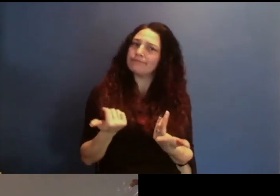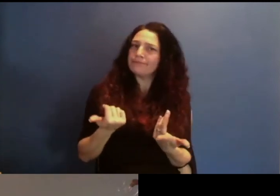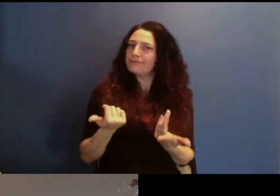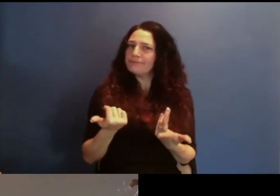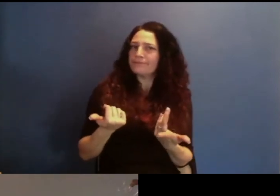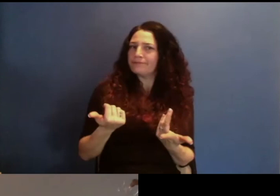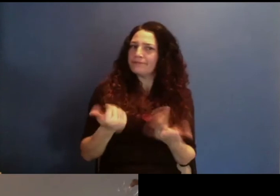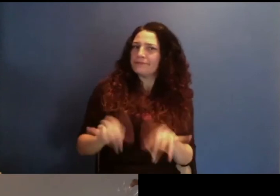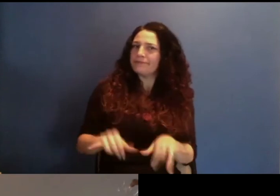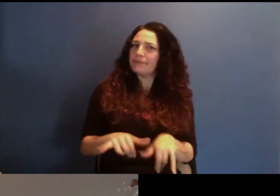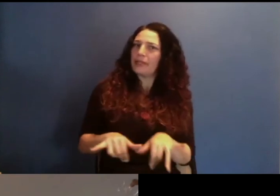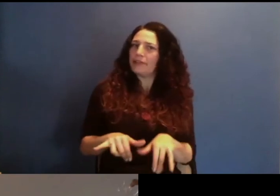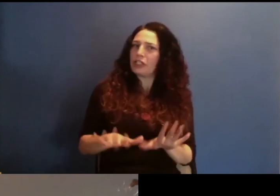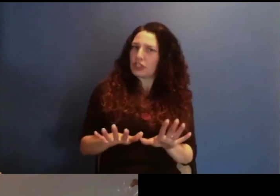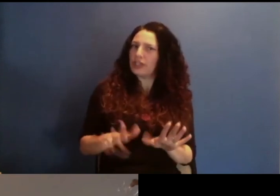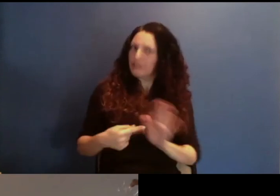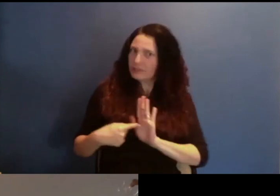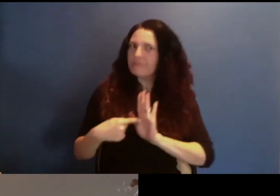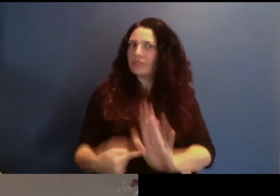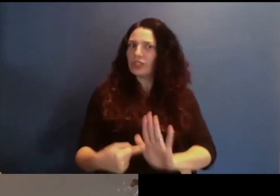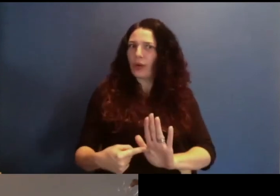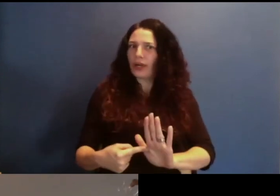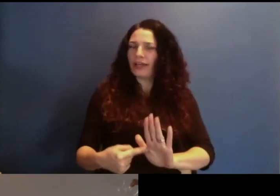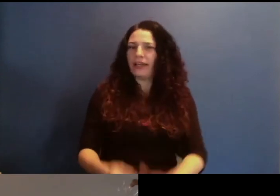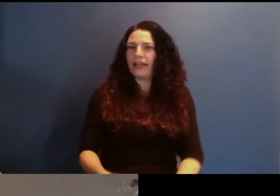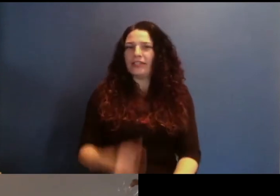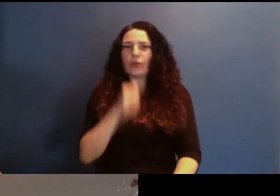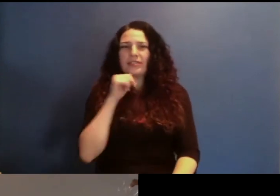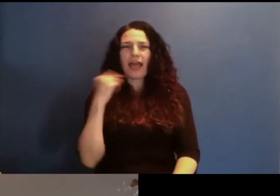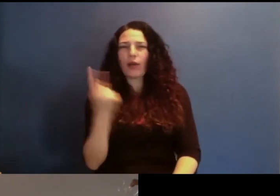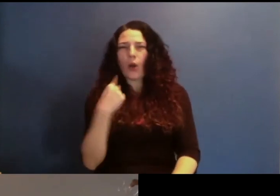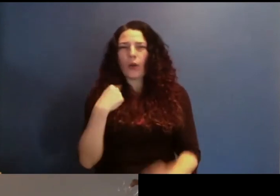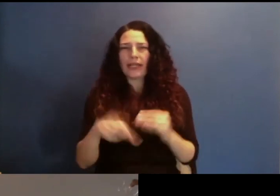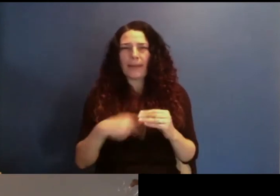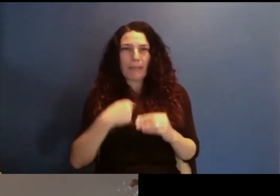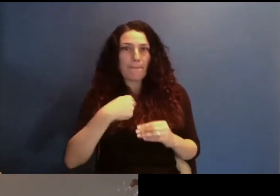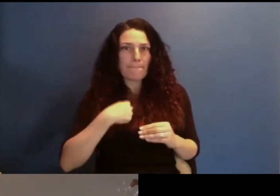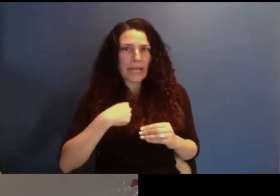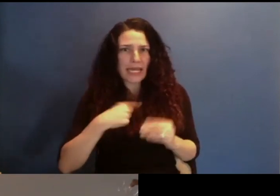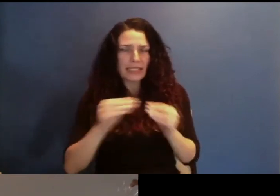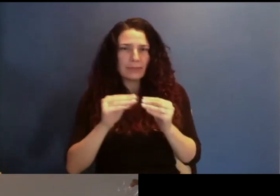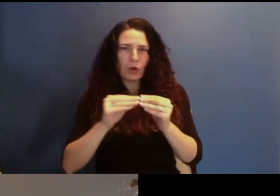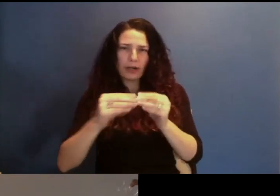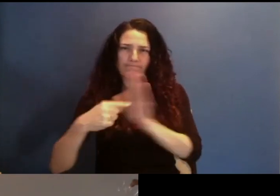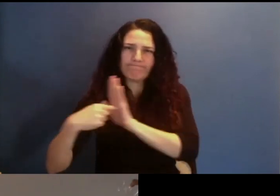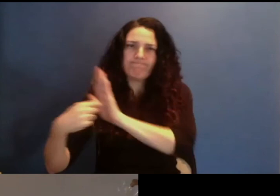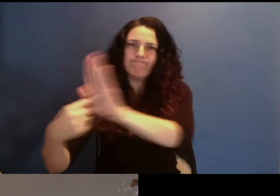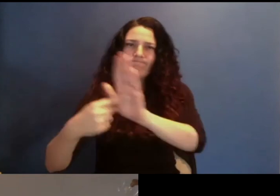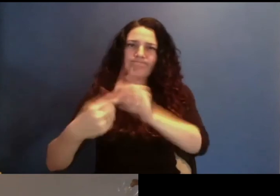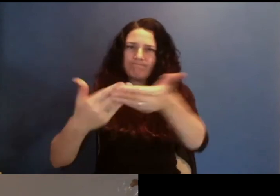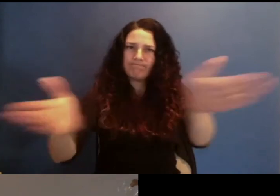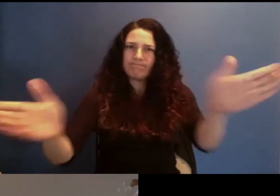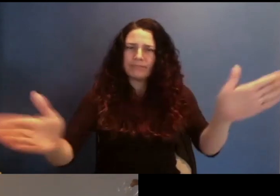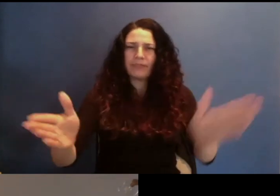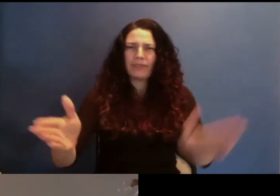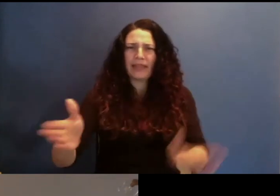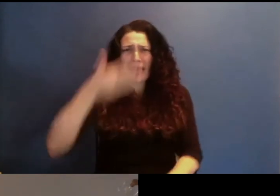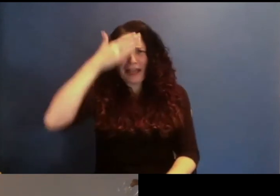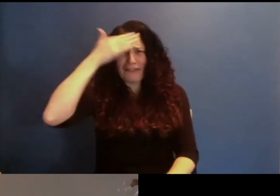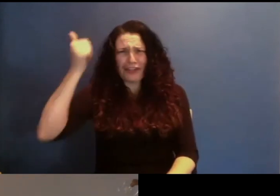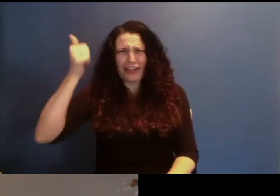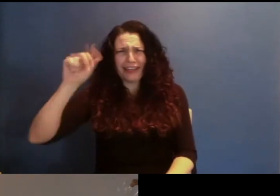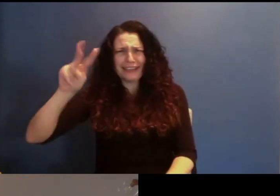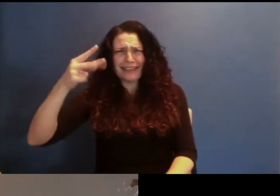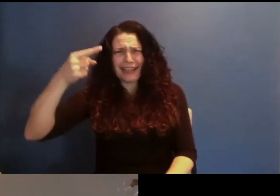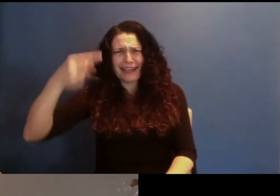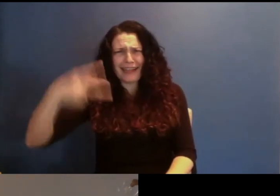like whatever. I don't know. And then what was the other question? There was a two-parter. I forget the other half. I think you